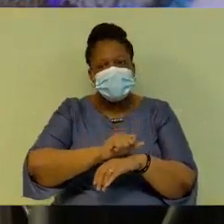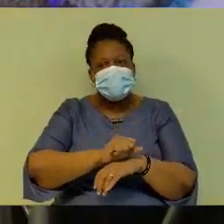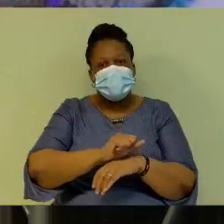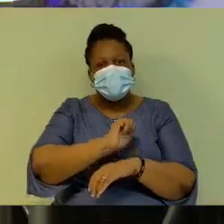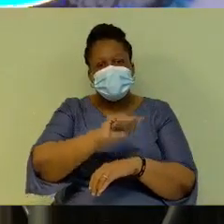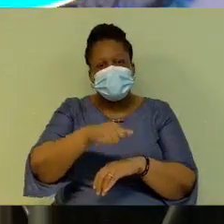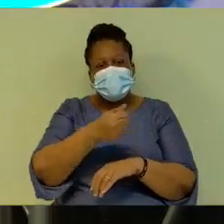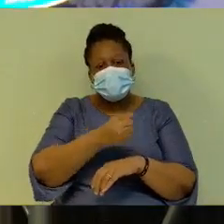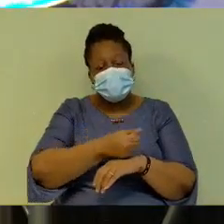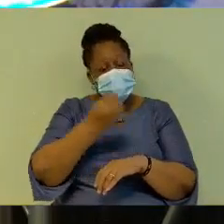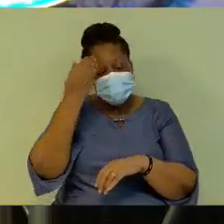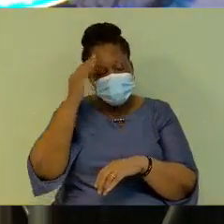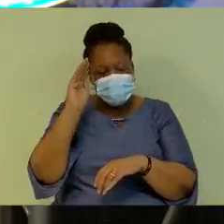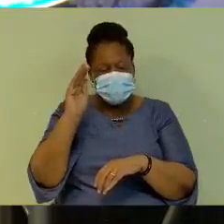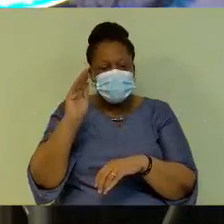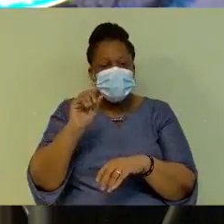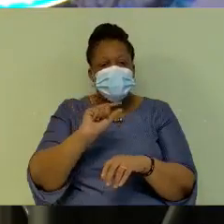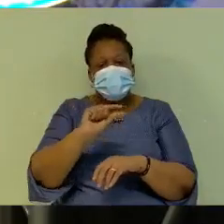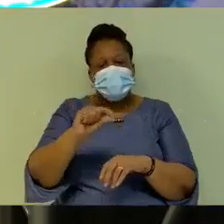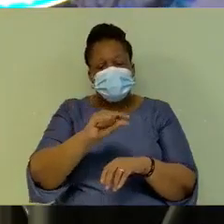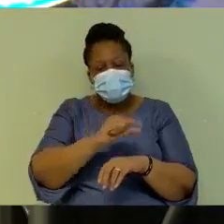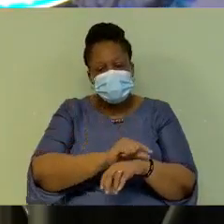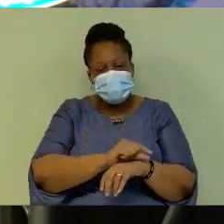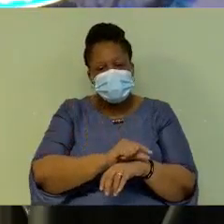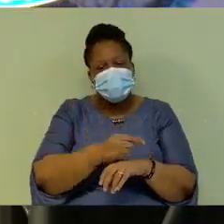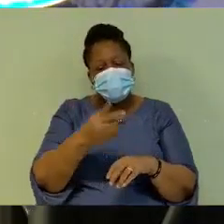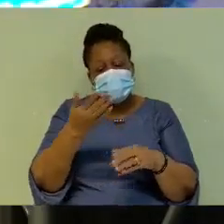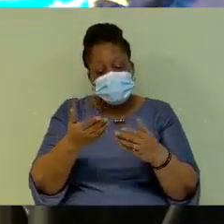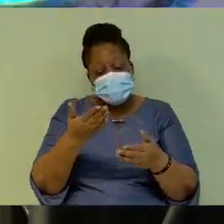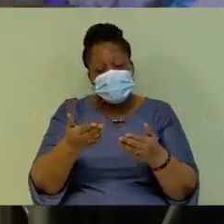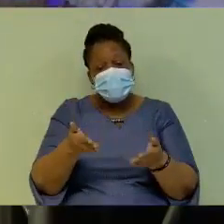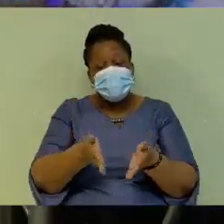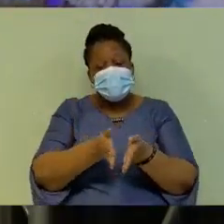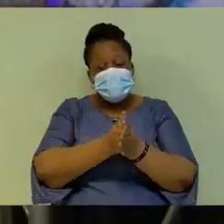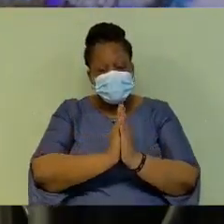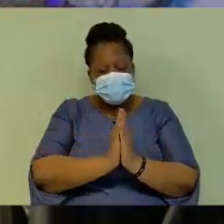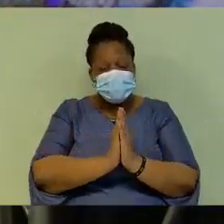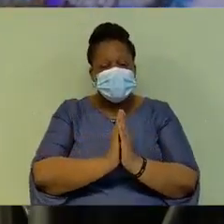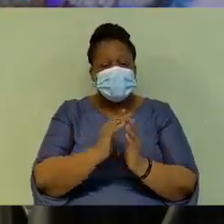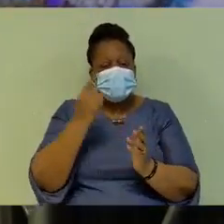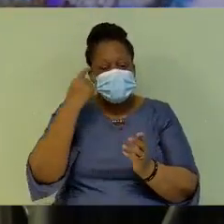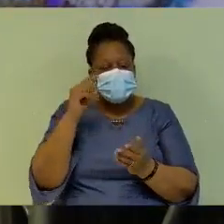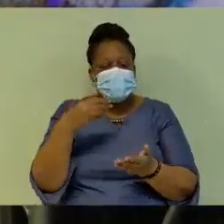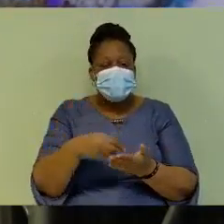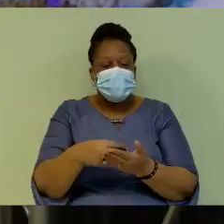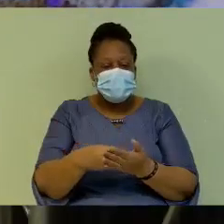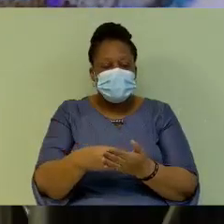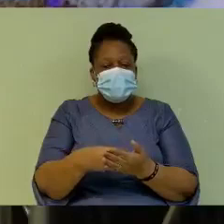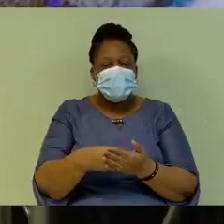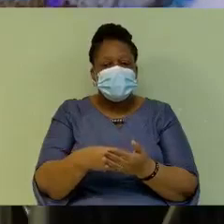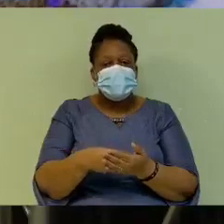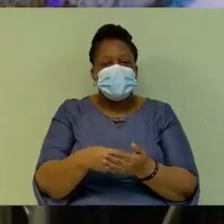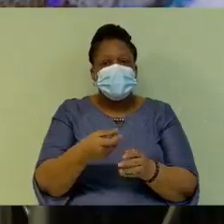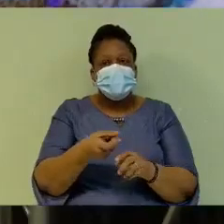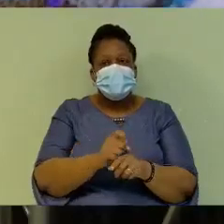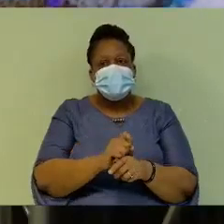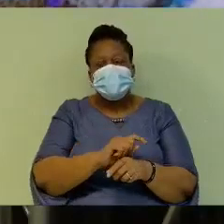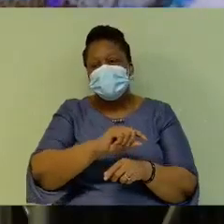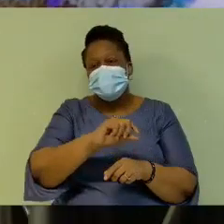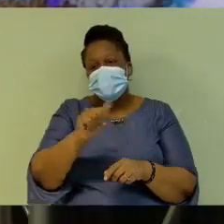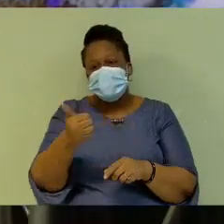Antigua and Barbuda, and perhaps also Grenada. What I would want the public to understand, however, is that funding from the World Bank and